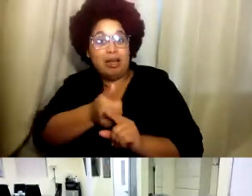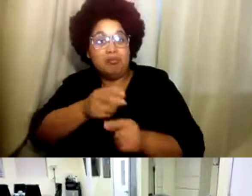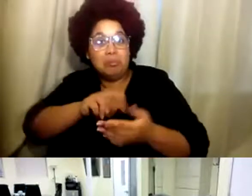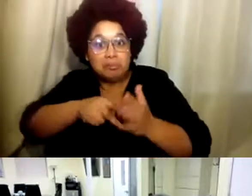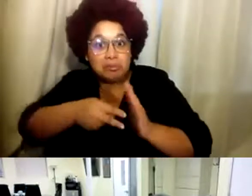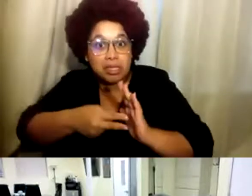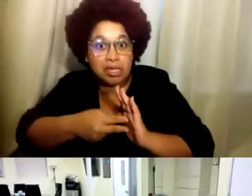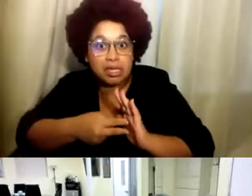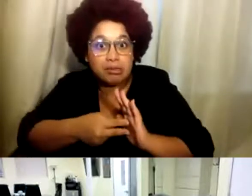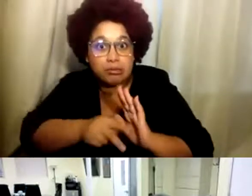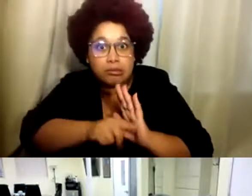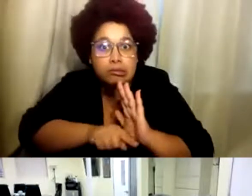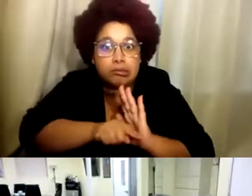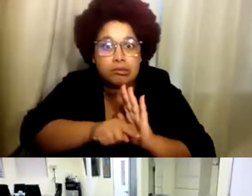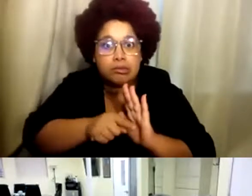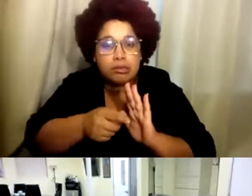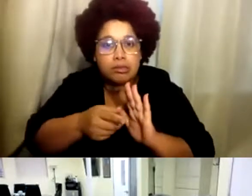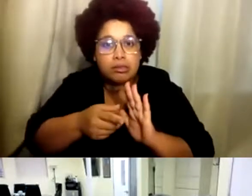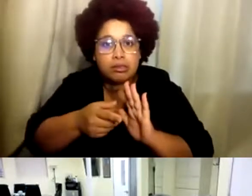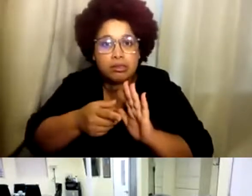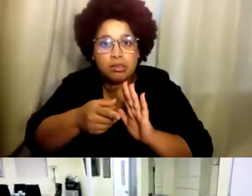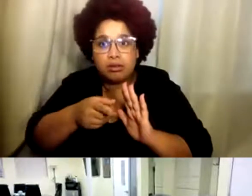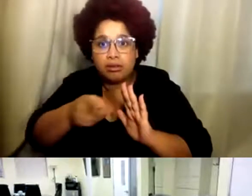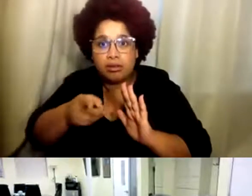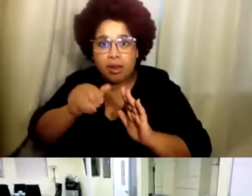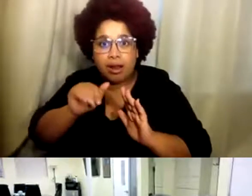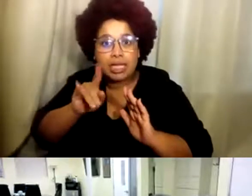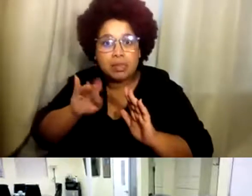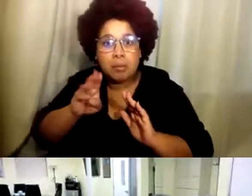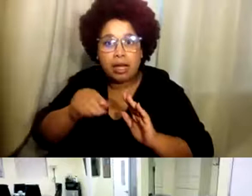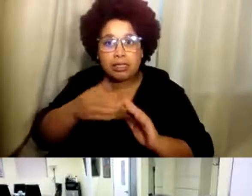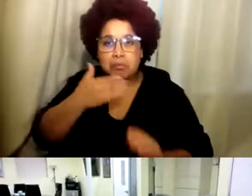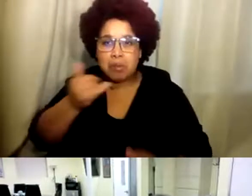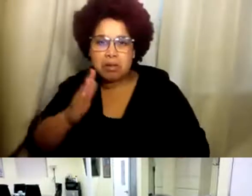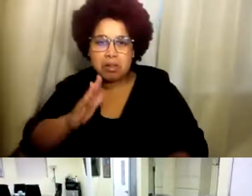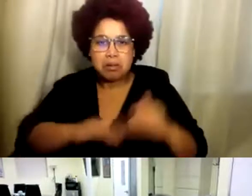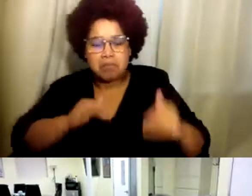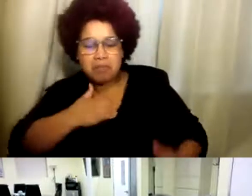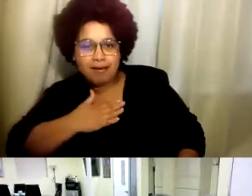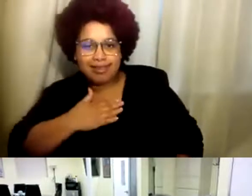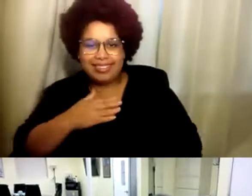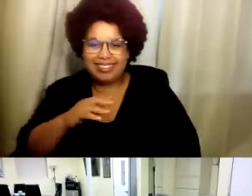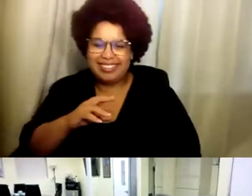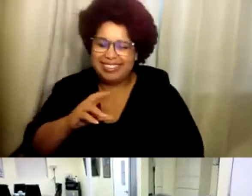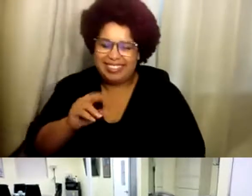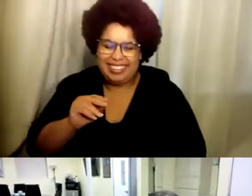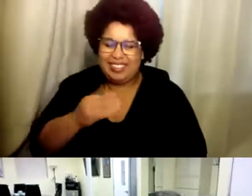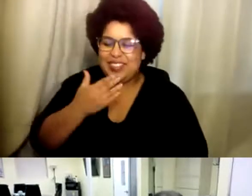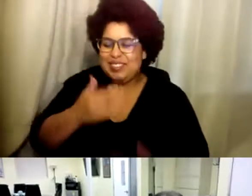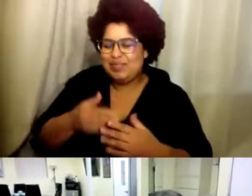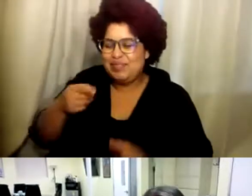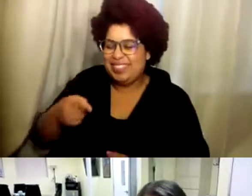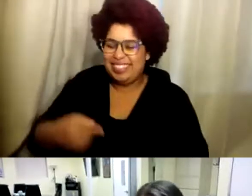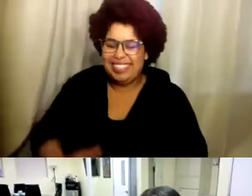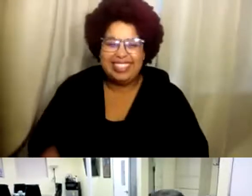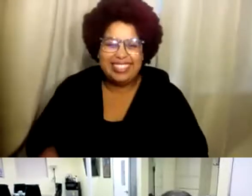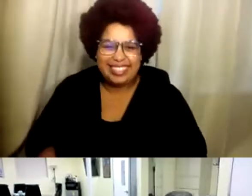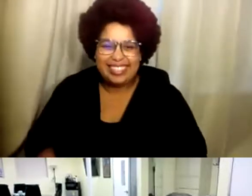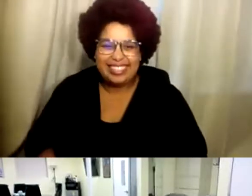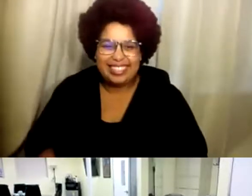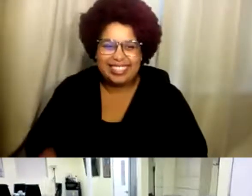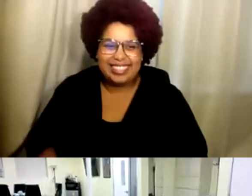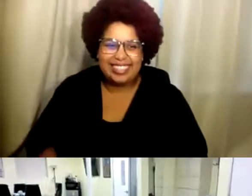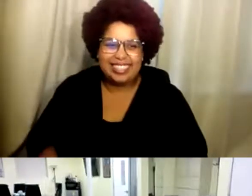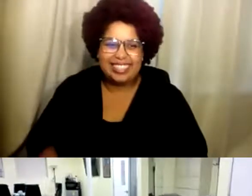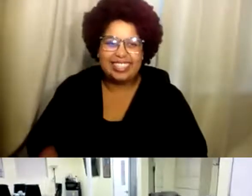mean that your antibodies are better than my antibodies. Yeah, good point. Yeah. So yeah, so if